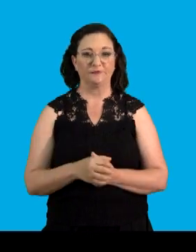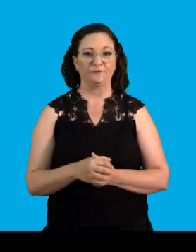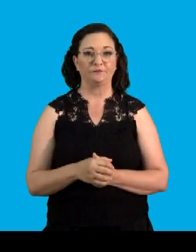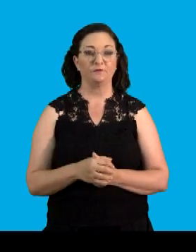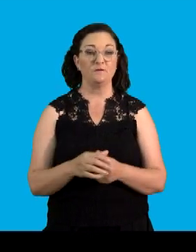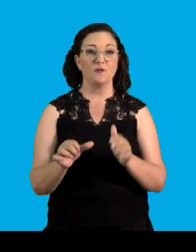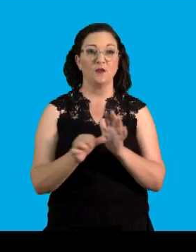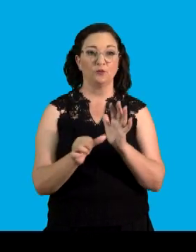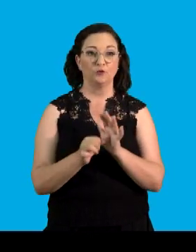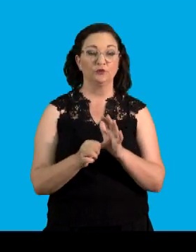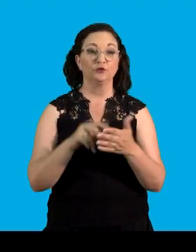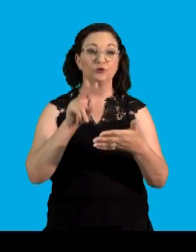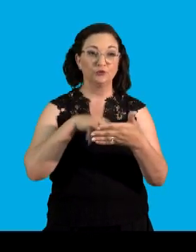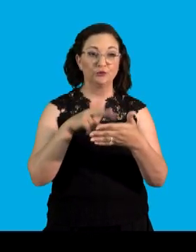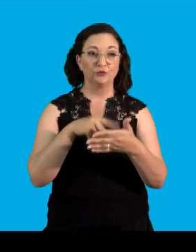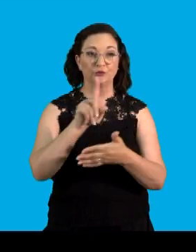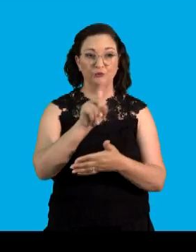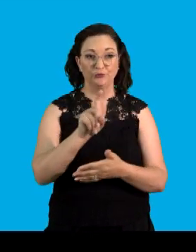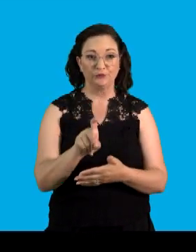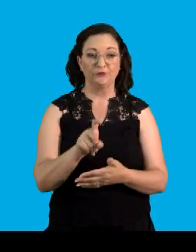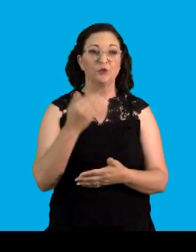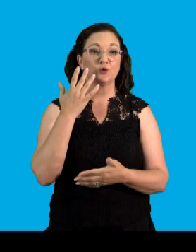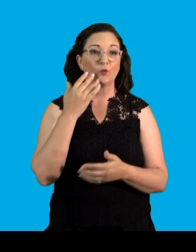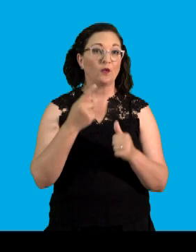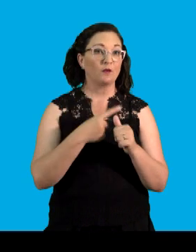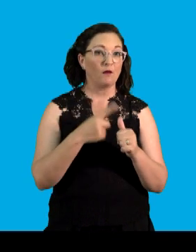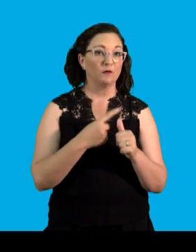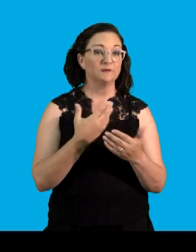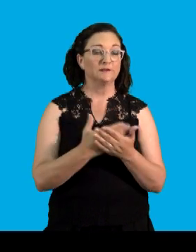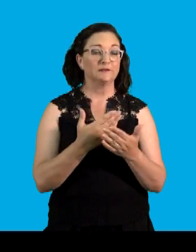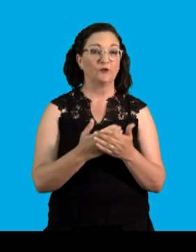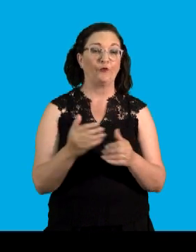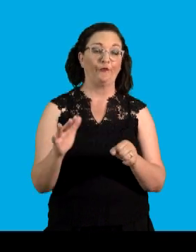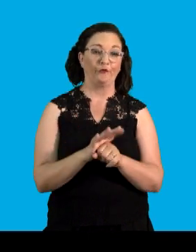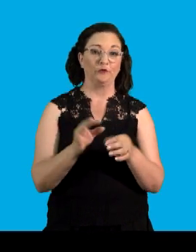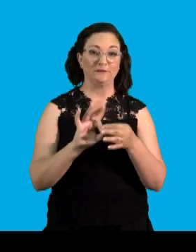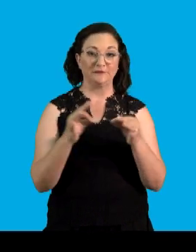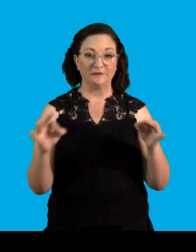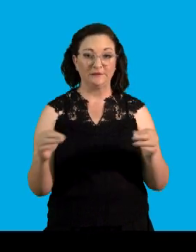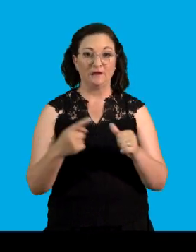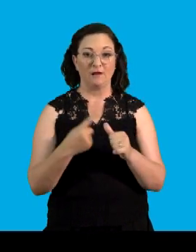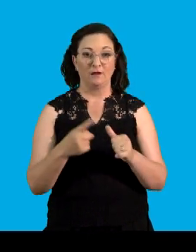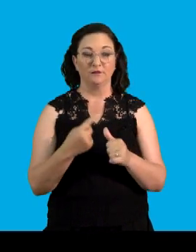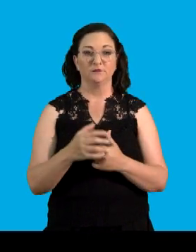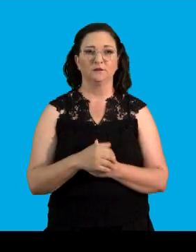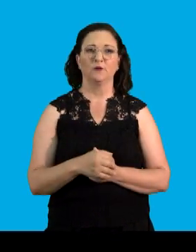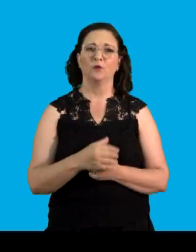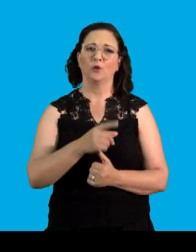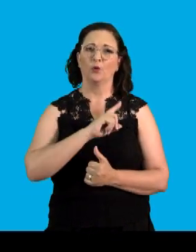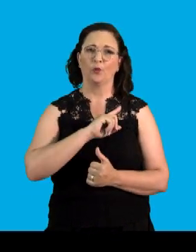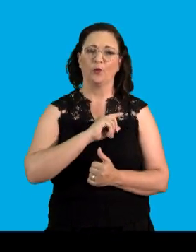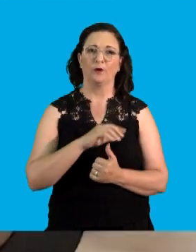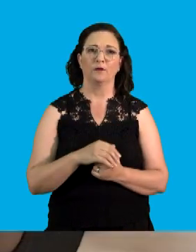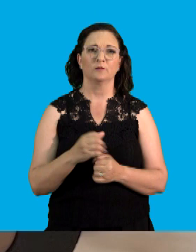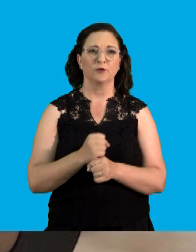so it's very important that you read the question so that when you answer in full sentences. Why? To